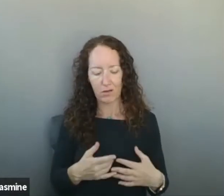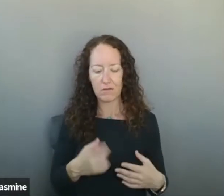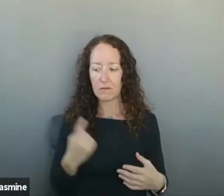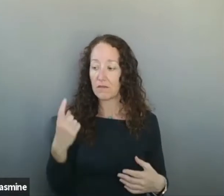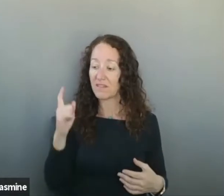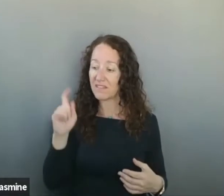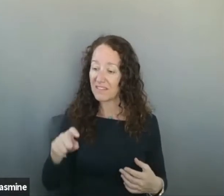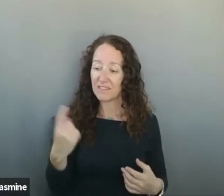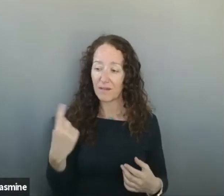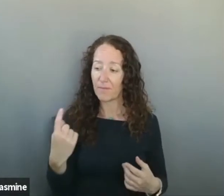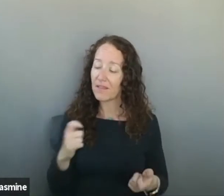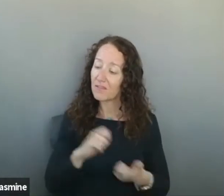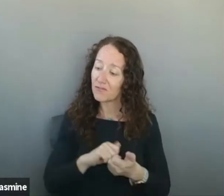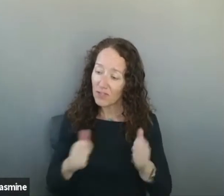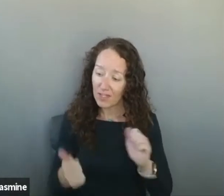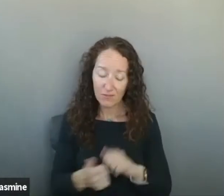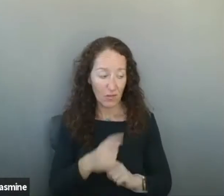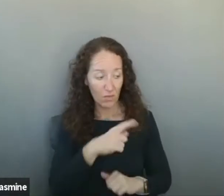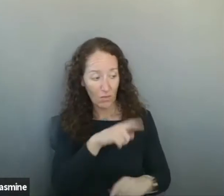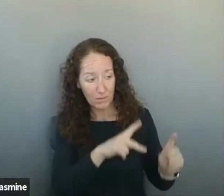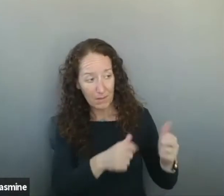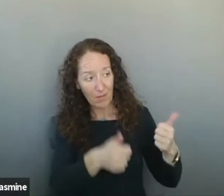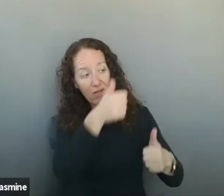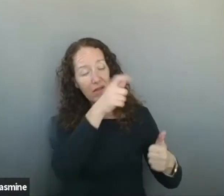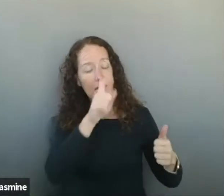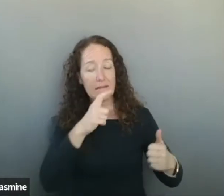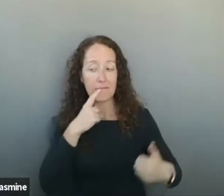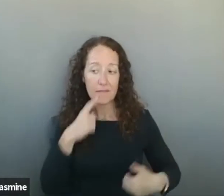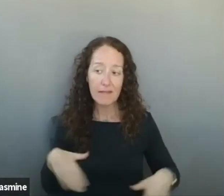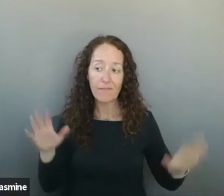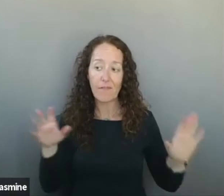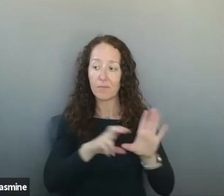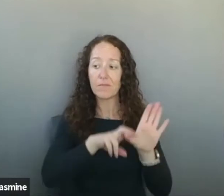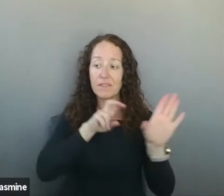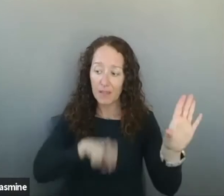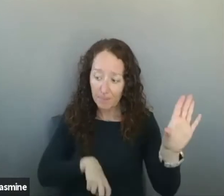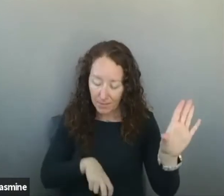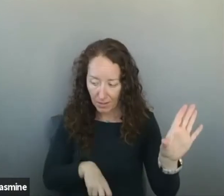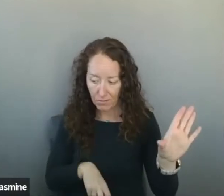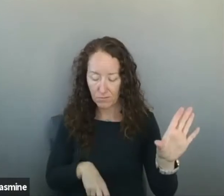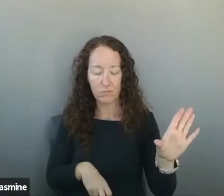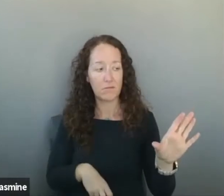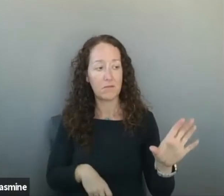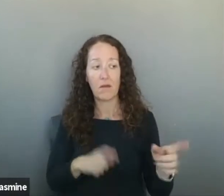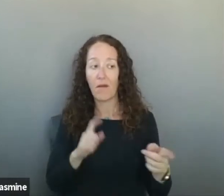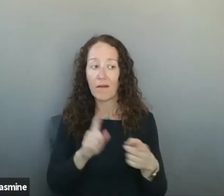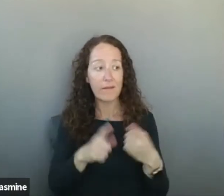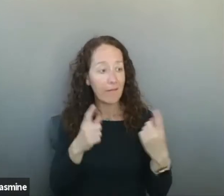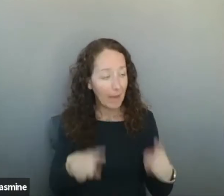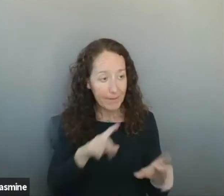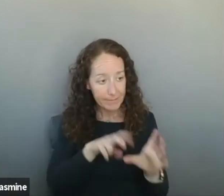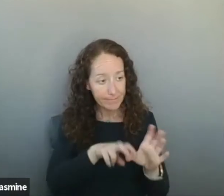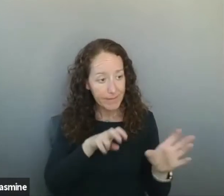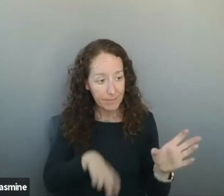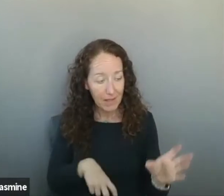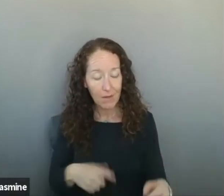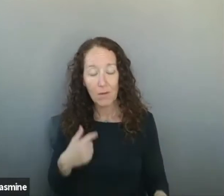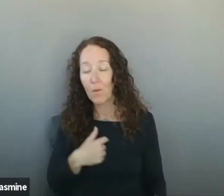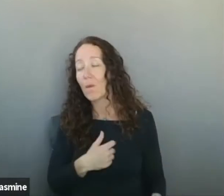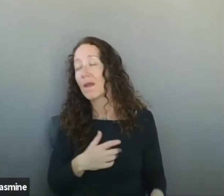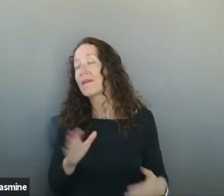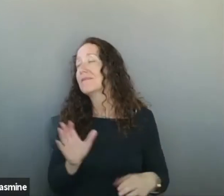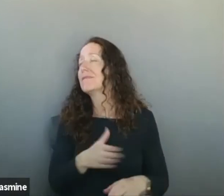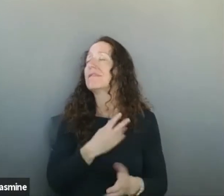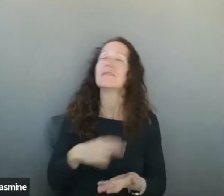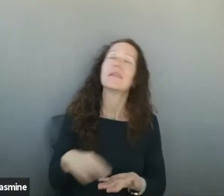up, then we can do all the EDI, DEI, kumbaya dances and cry in each other's coffee and beer